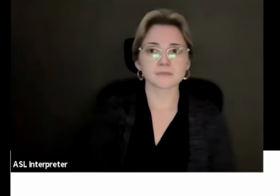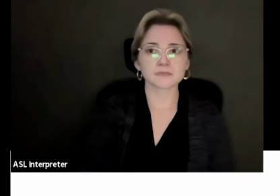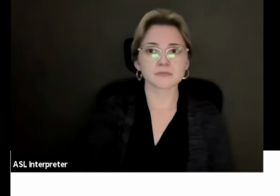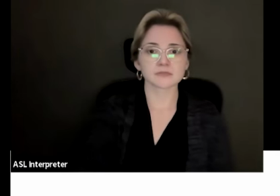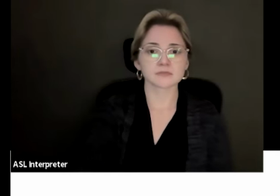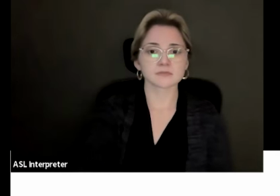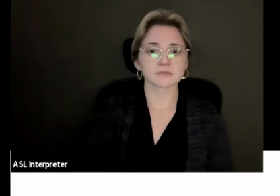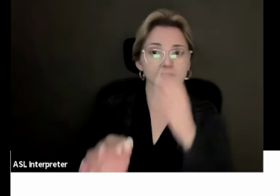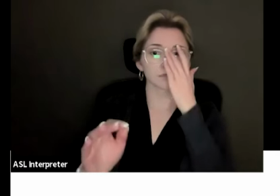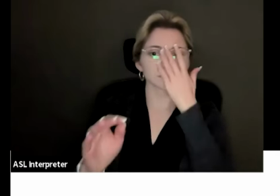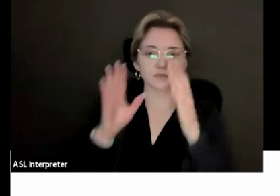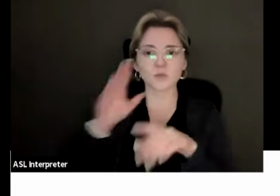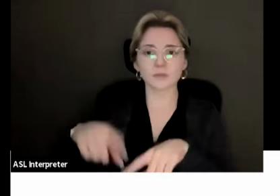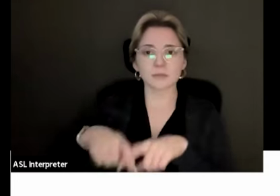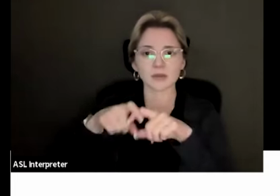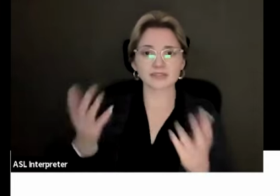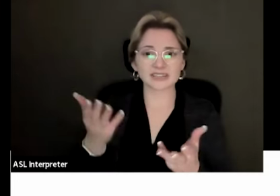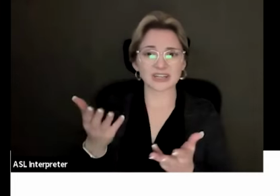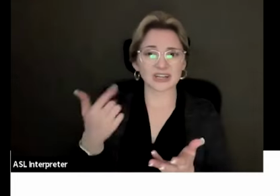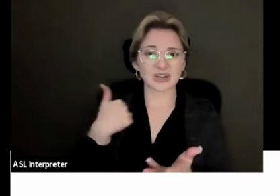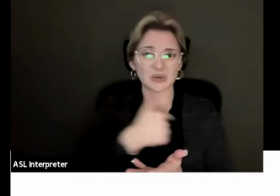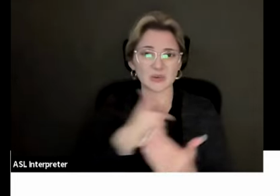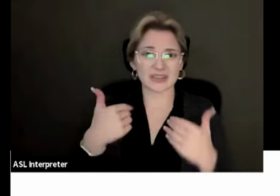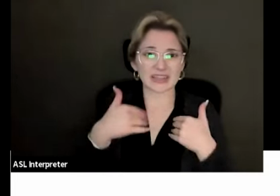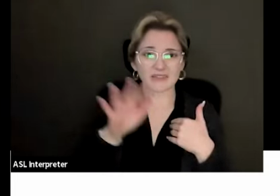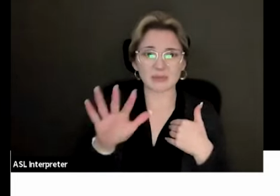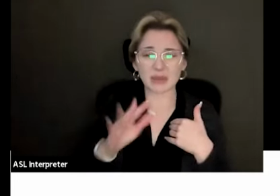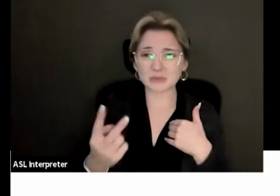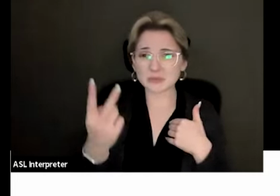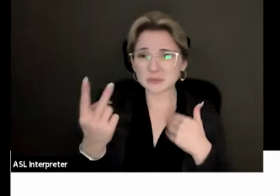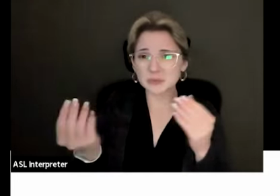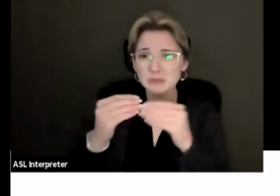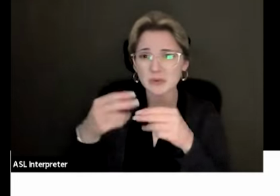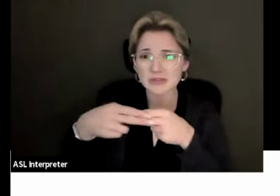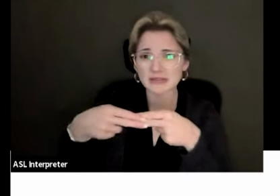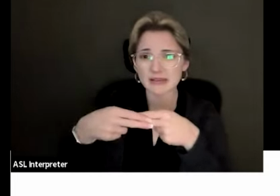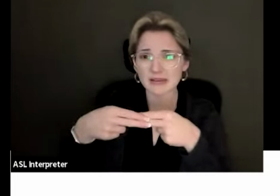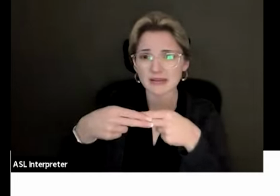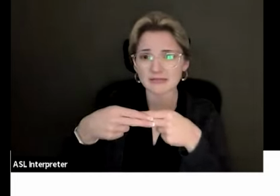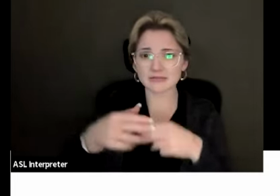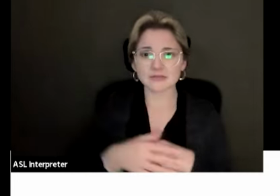I'm going to pause here. Brittany, we have about 2 more slides. Should I keep going? Do you want me to pause?